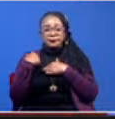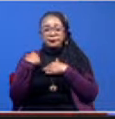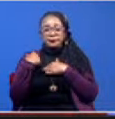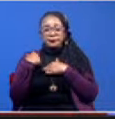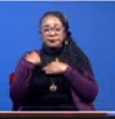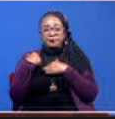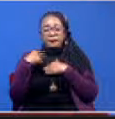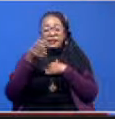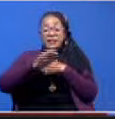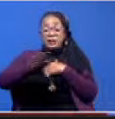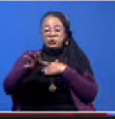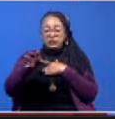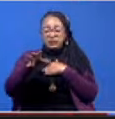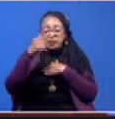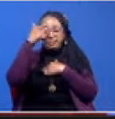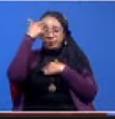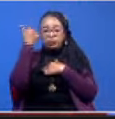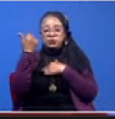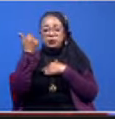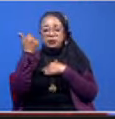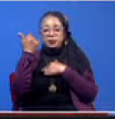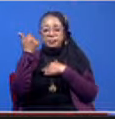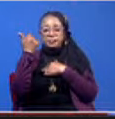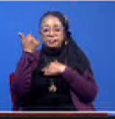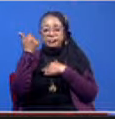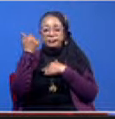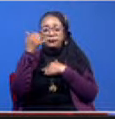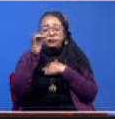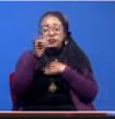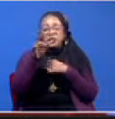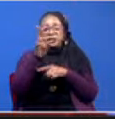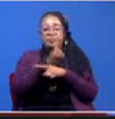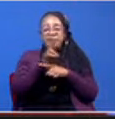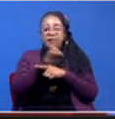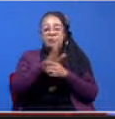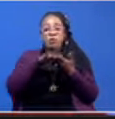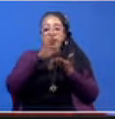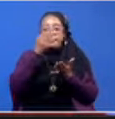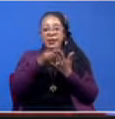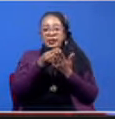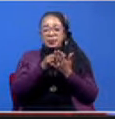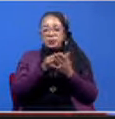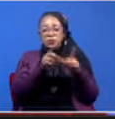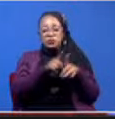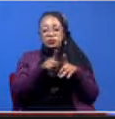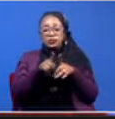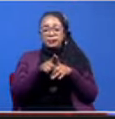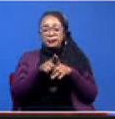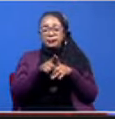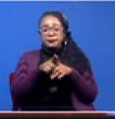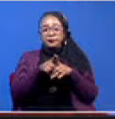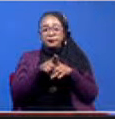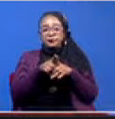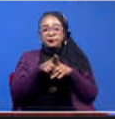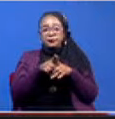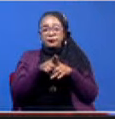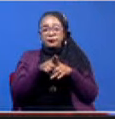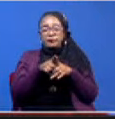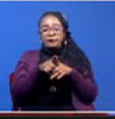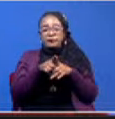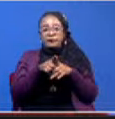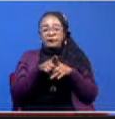in counties. Why? Because they're the biggest spenders. They also are the